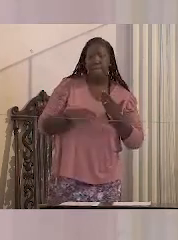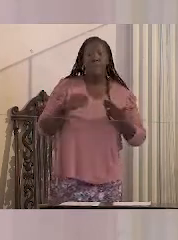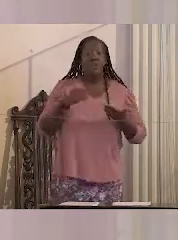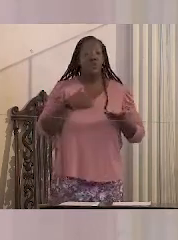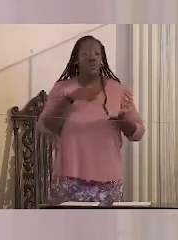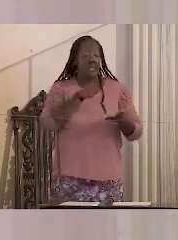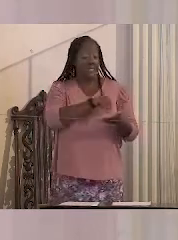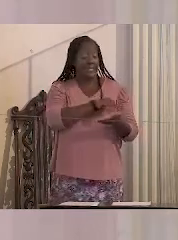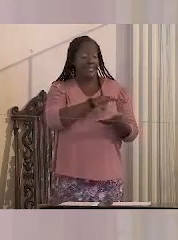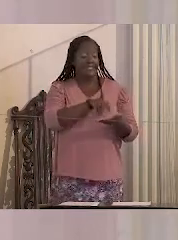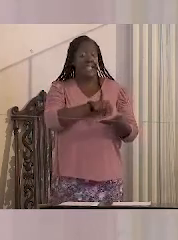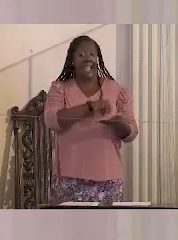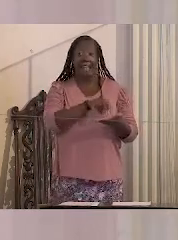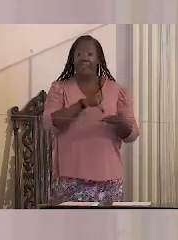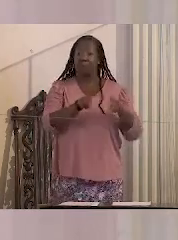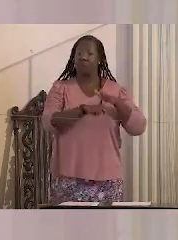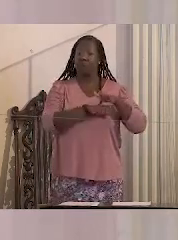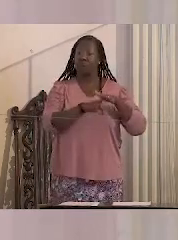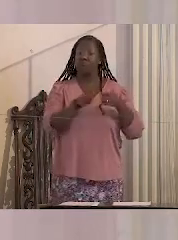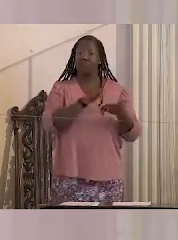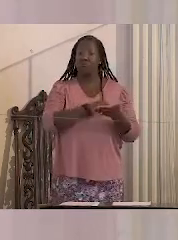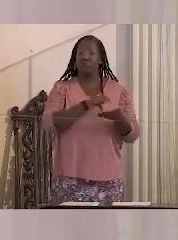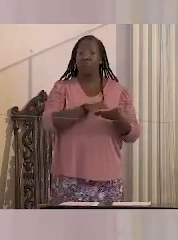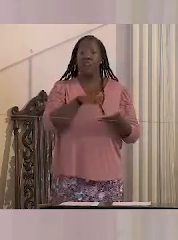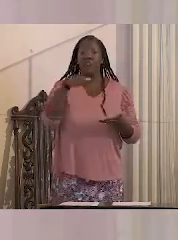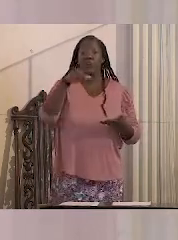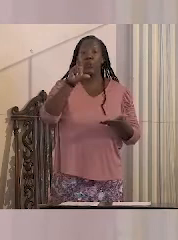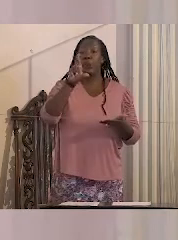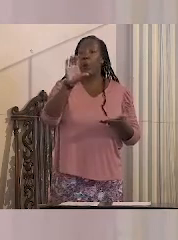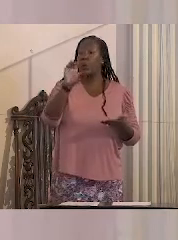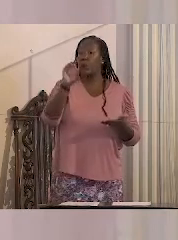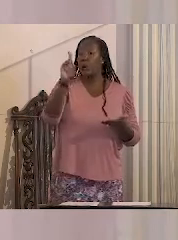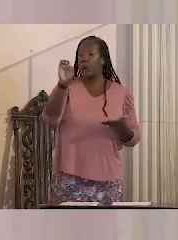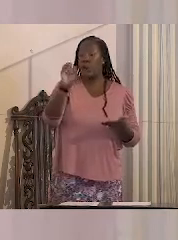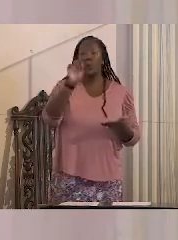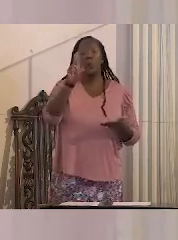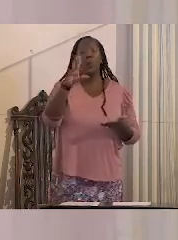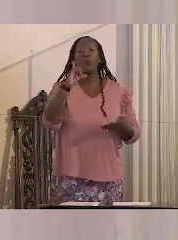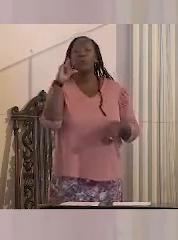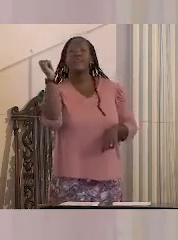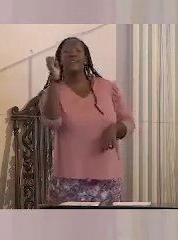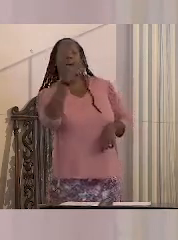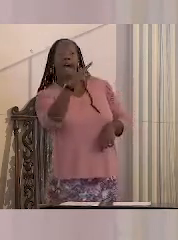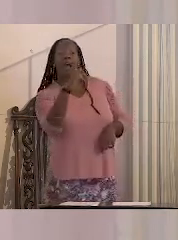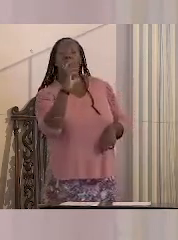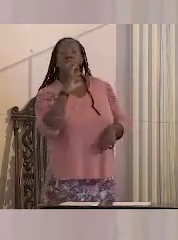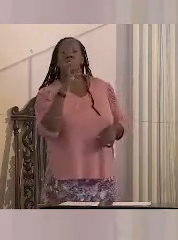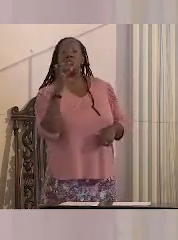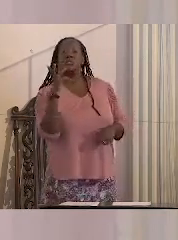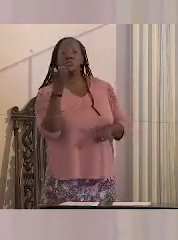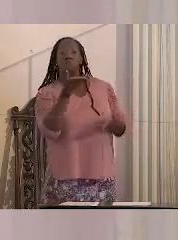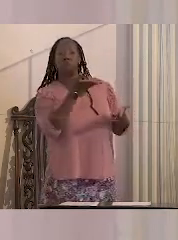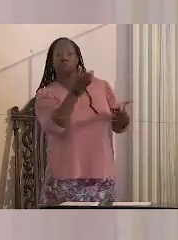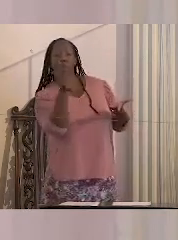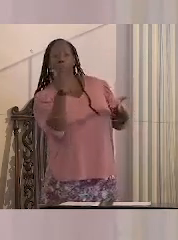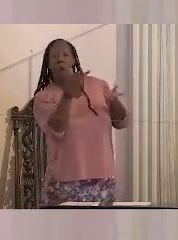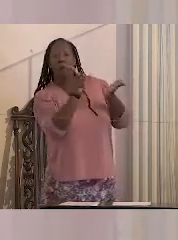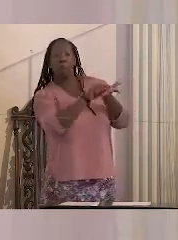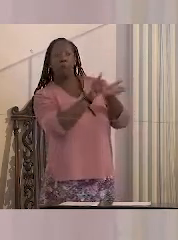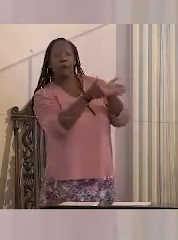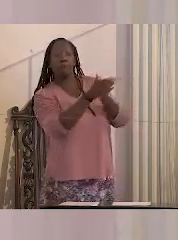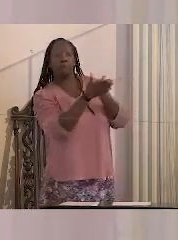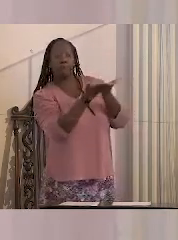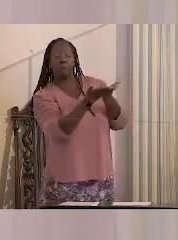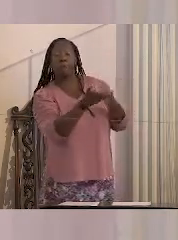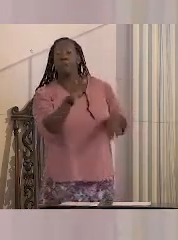left, on the back, in front of the pew in front of you, or ask an usher for a printed copy. If you're on Zoom, you